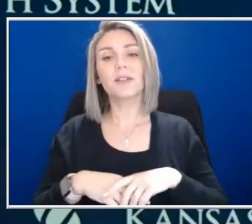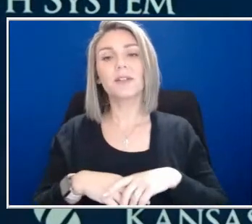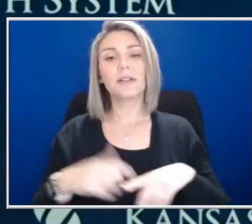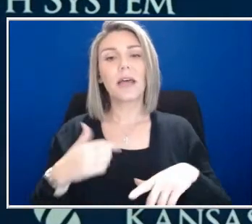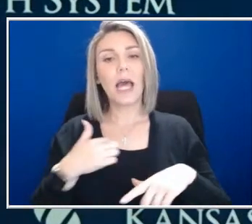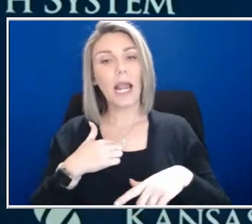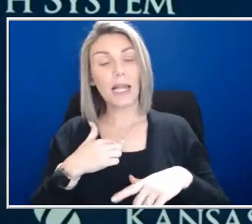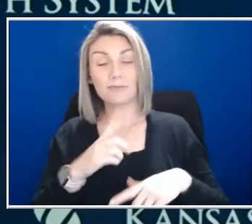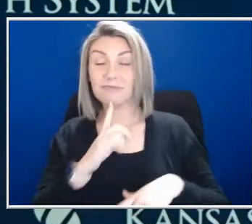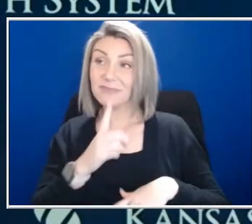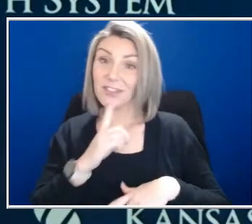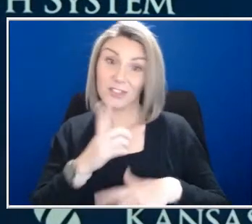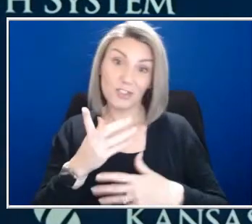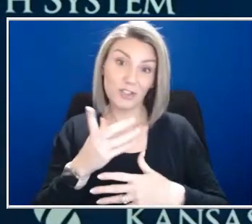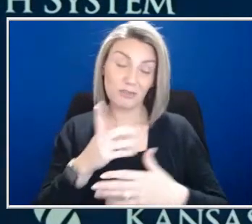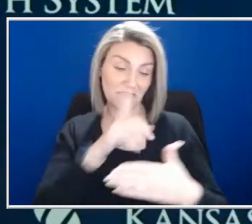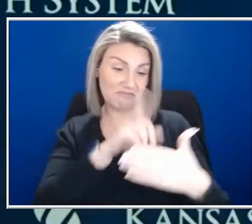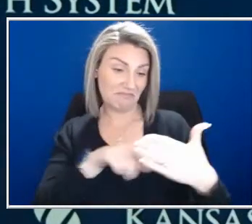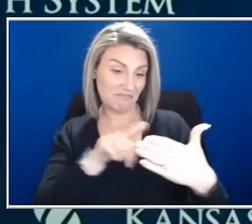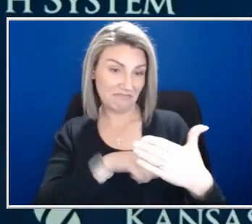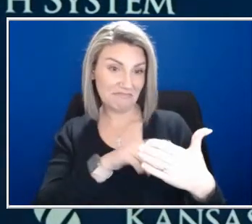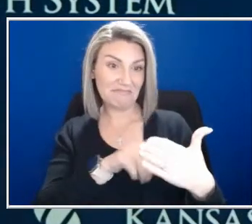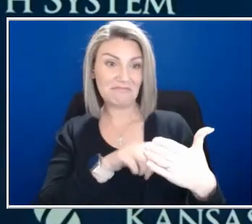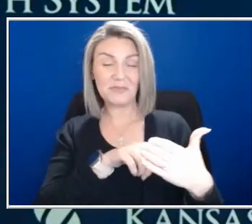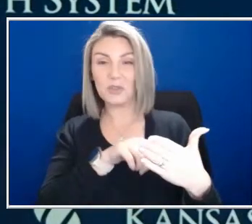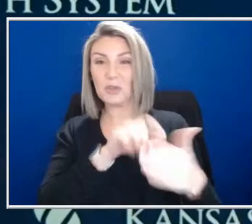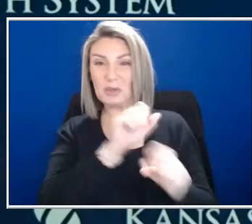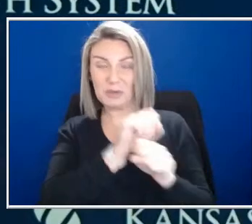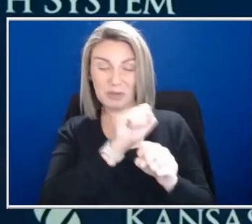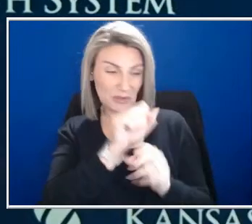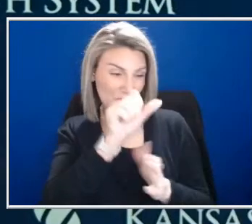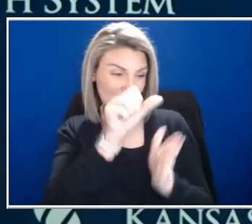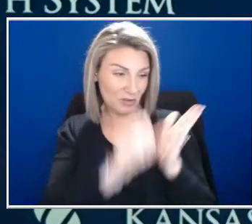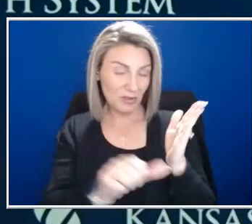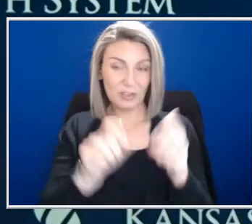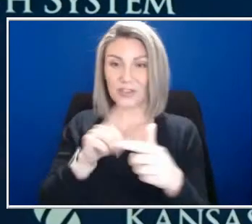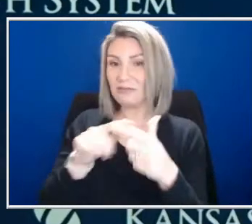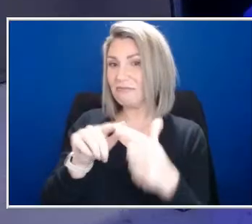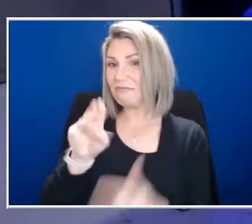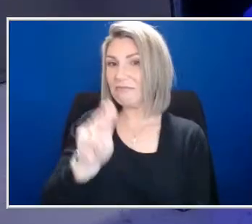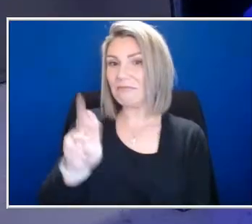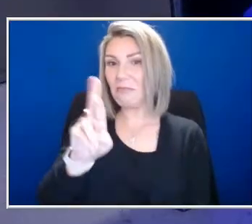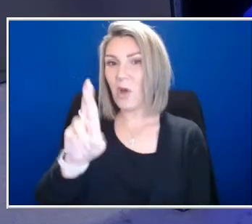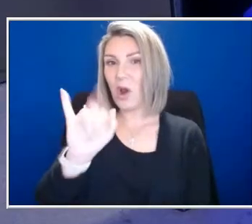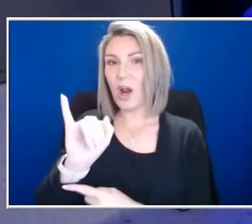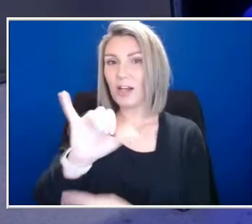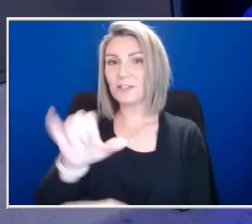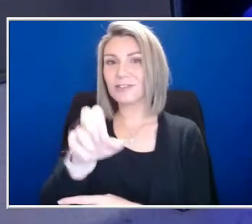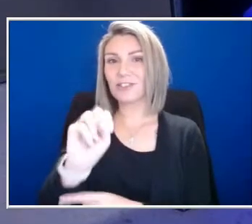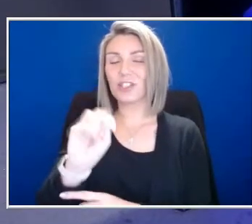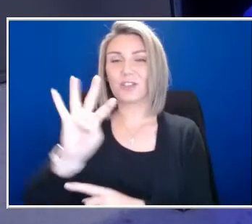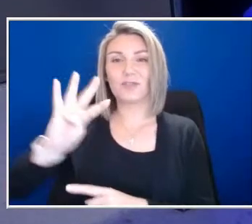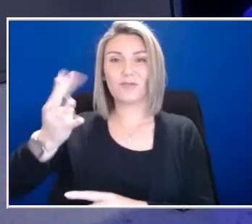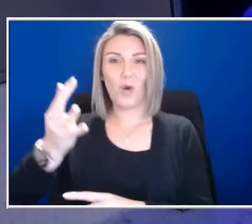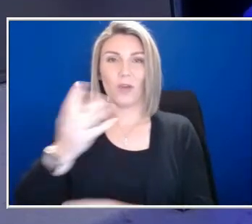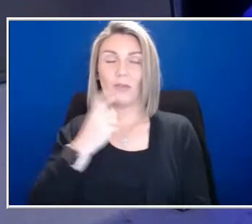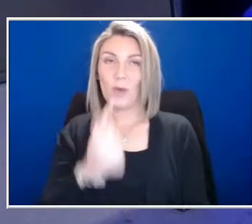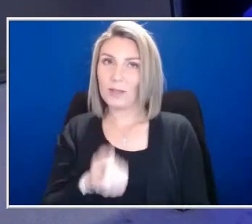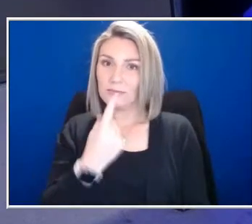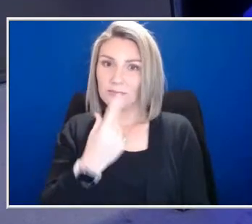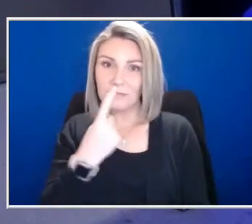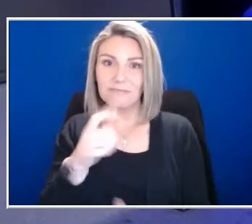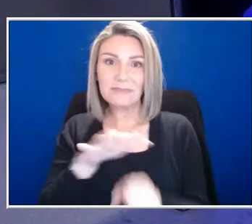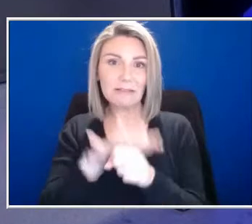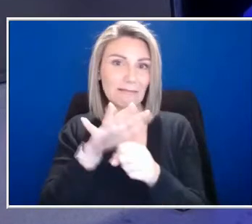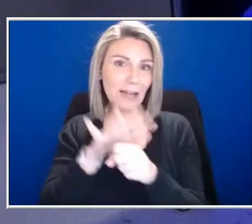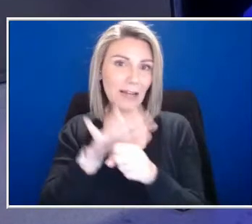actually canceling an OR day and had an MRI that January 4th. You'd popped enough ibuprofen to say, you know what, something's up here.